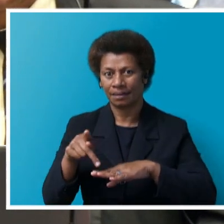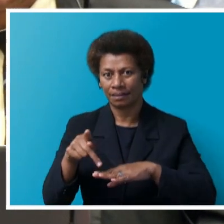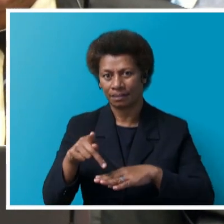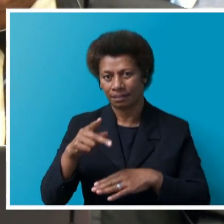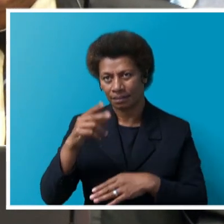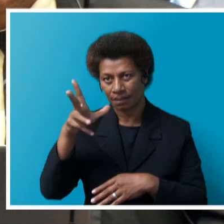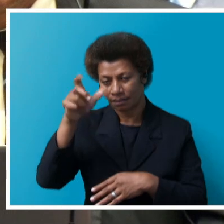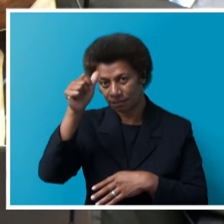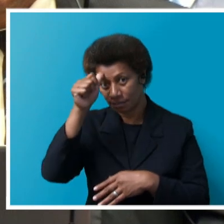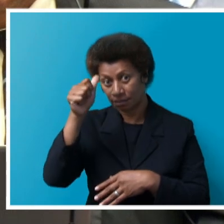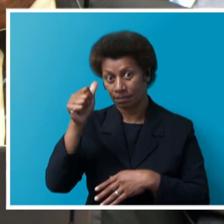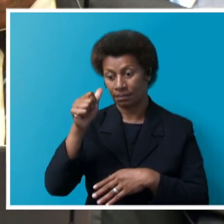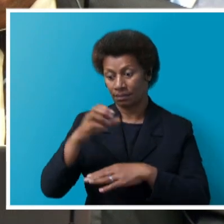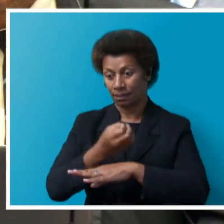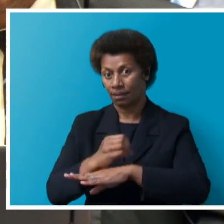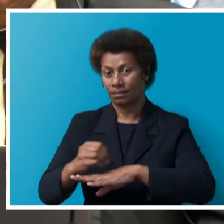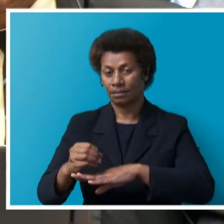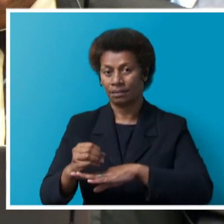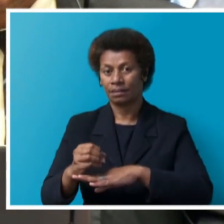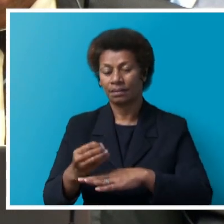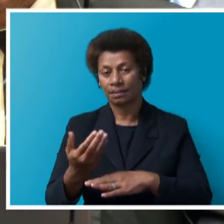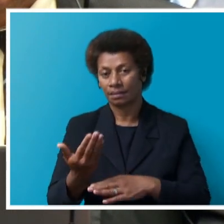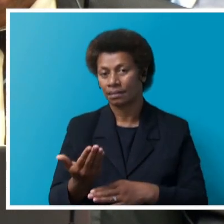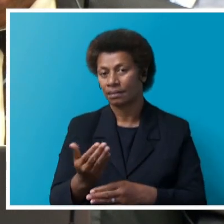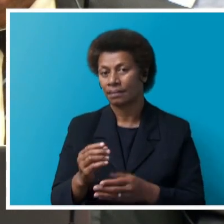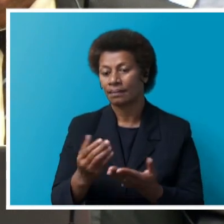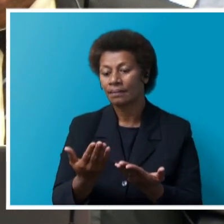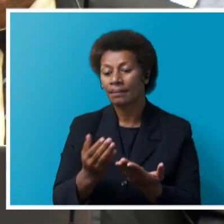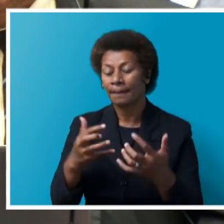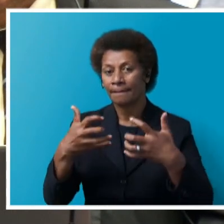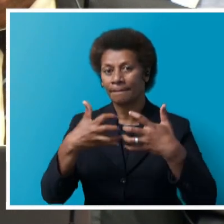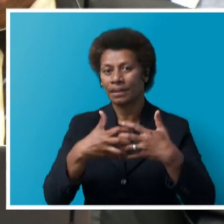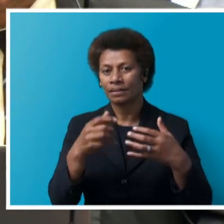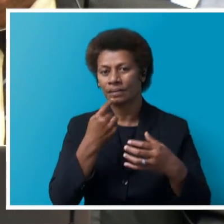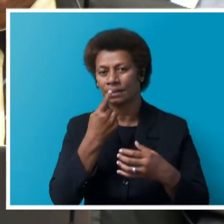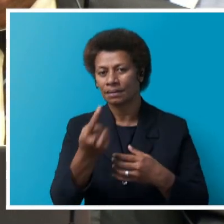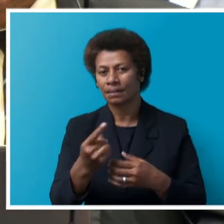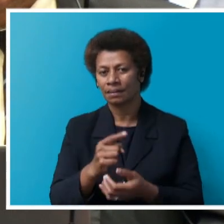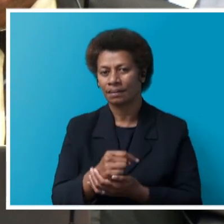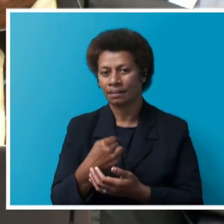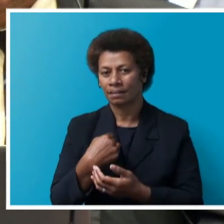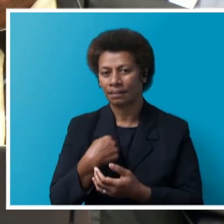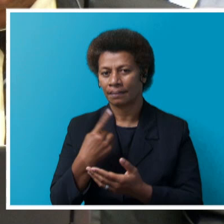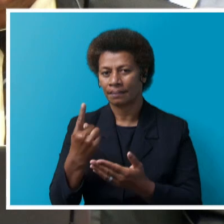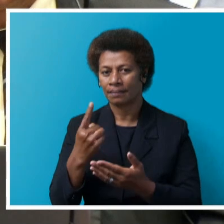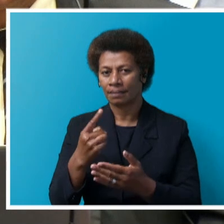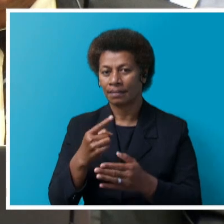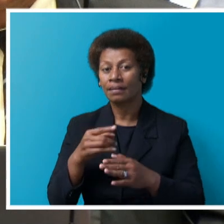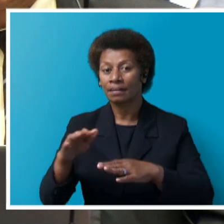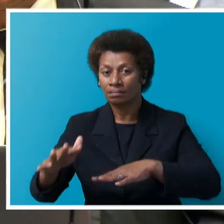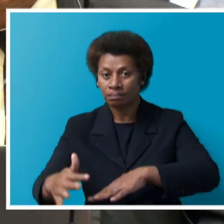ocean. Translated, it aligns well with the saying, I quote, a rising tide lifts all